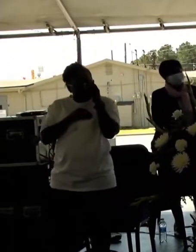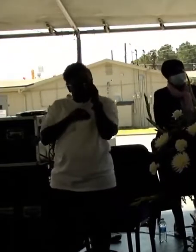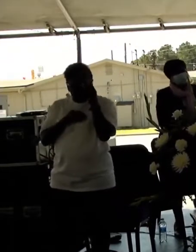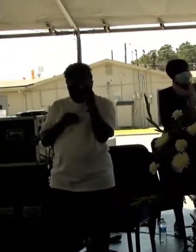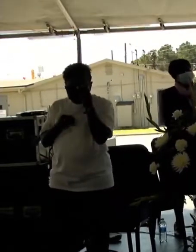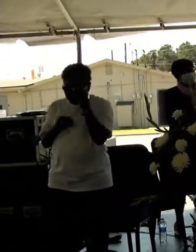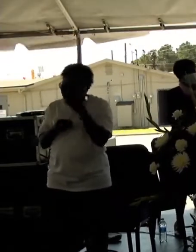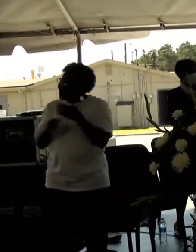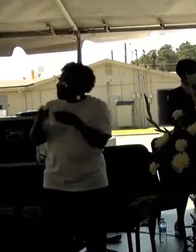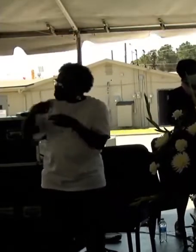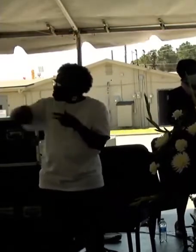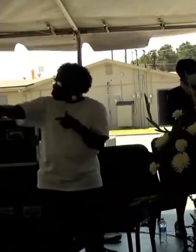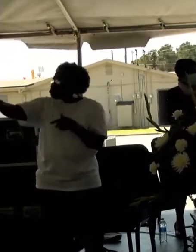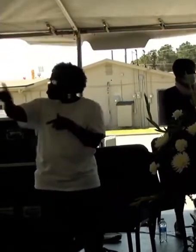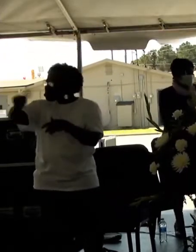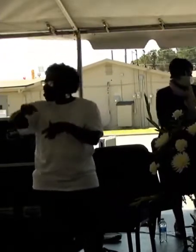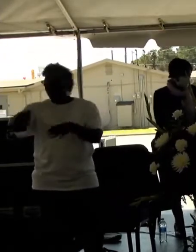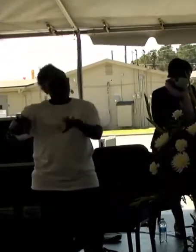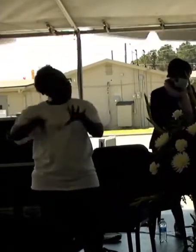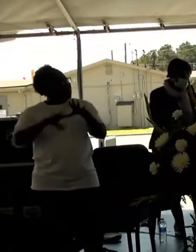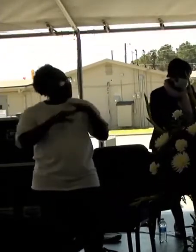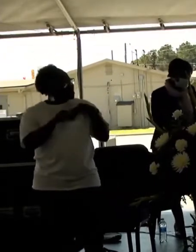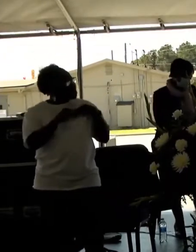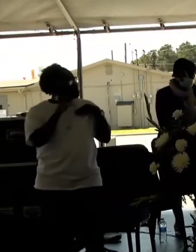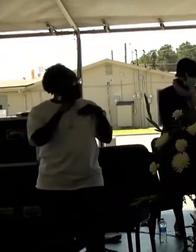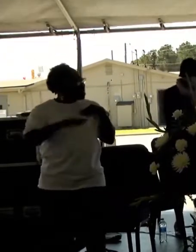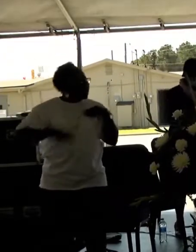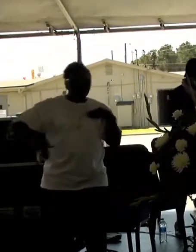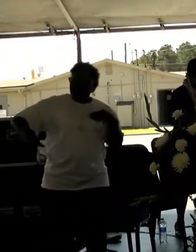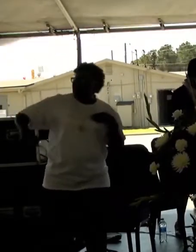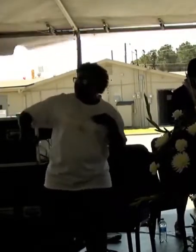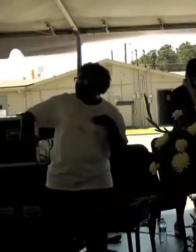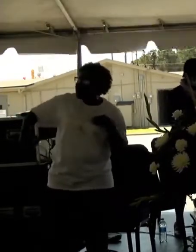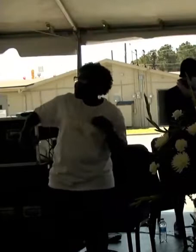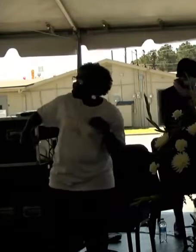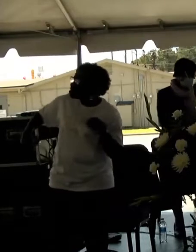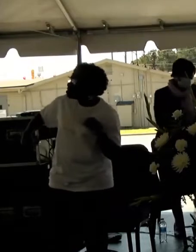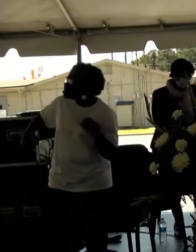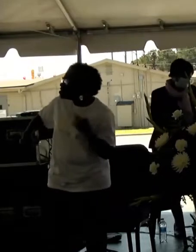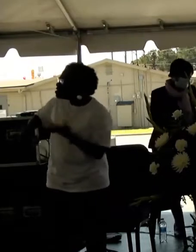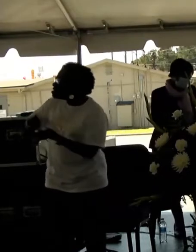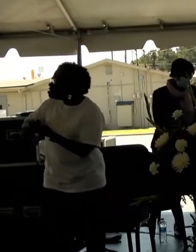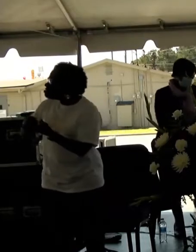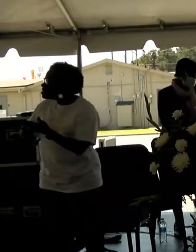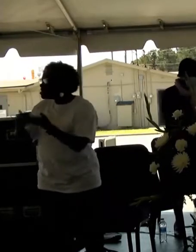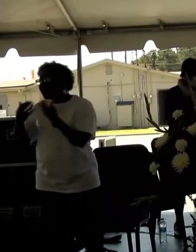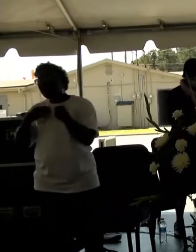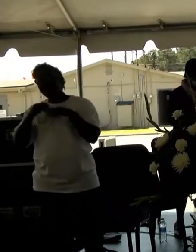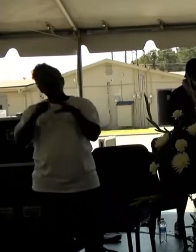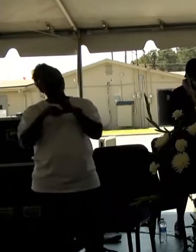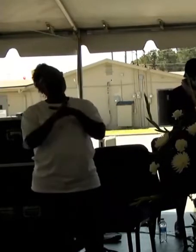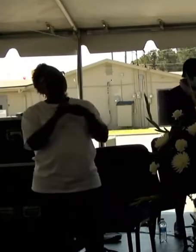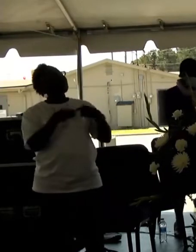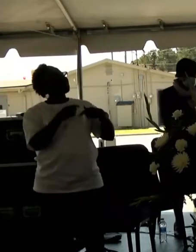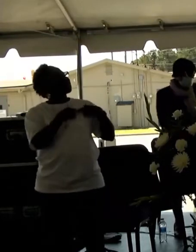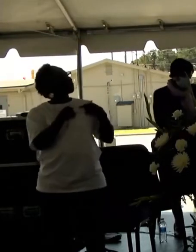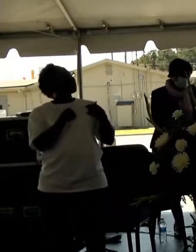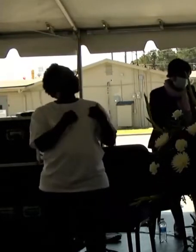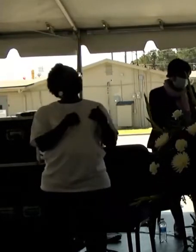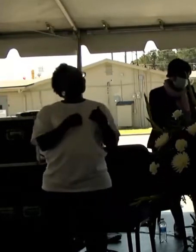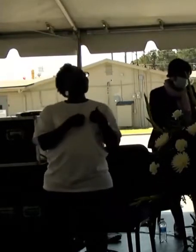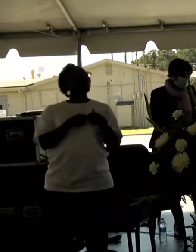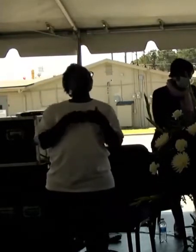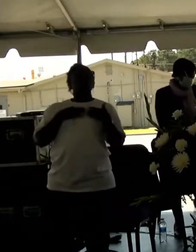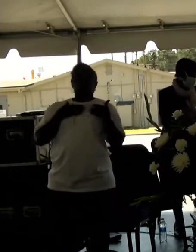ask you, have you received the resurrection? That means that I carry him in my heart. That